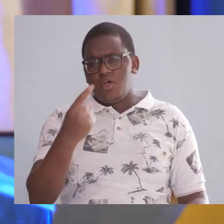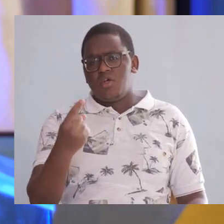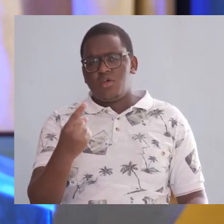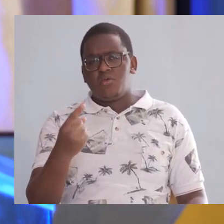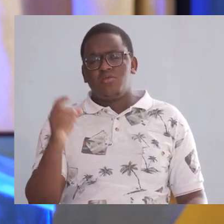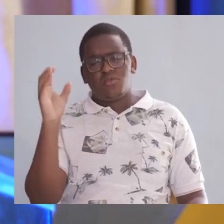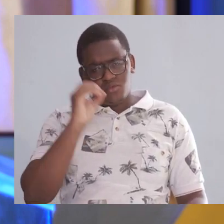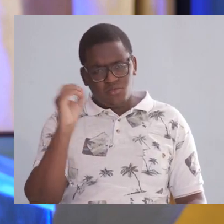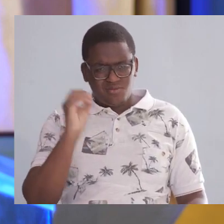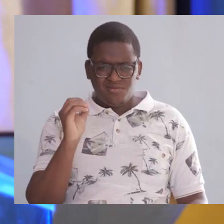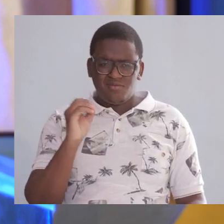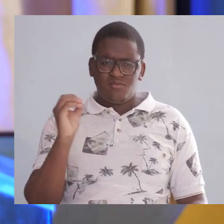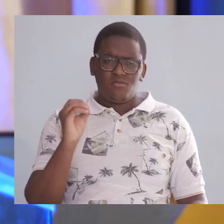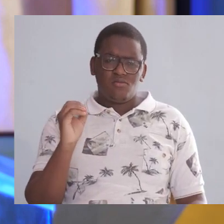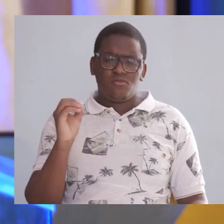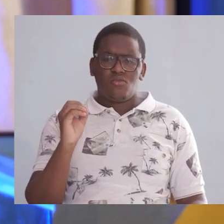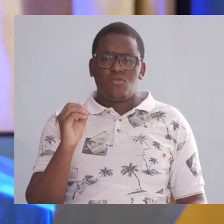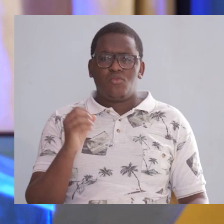would be theft.